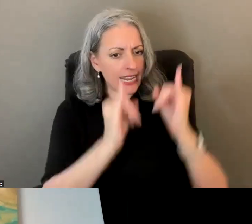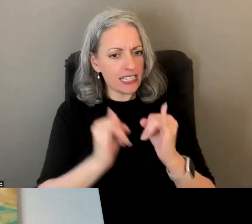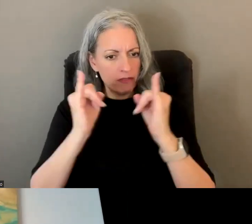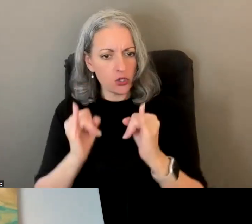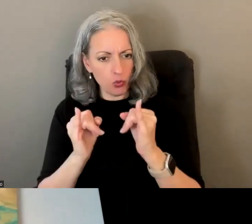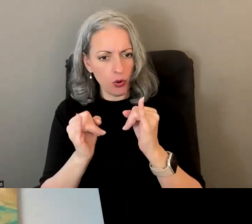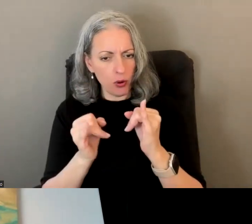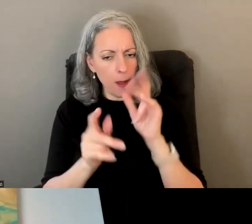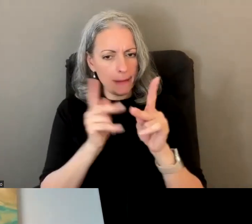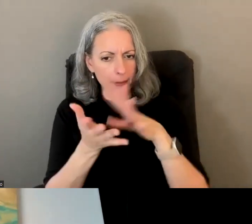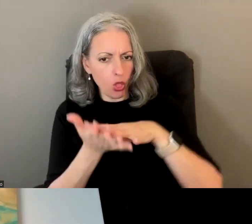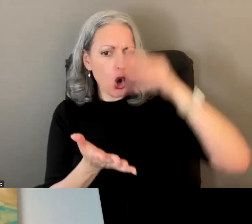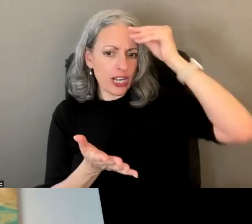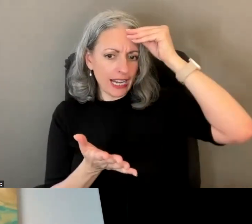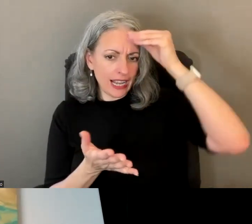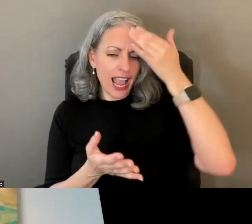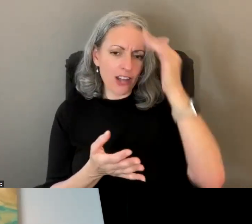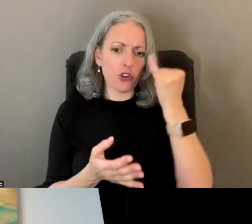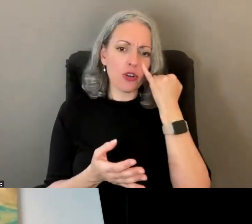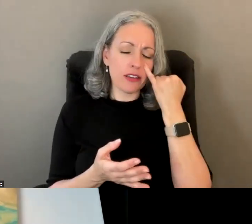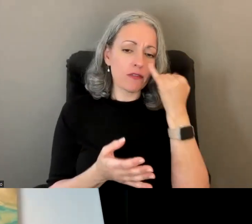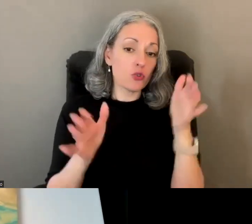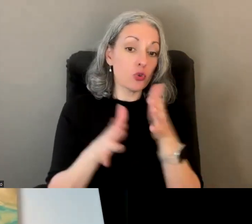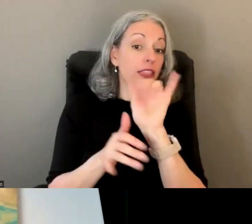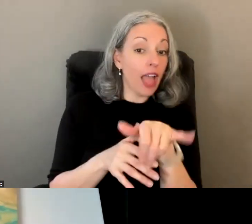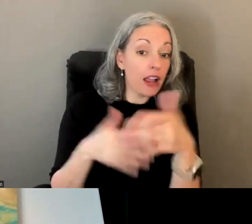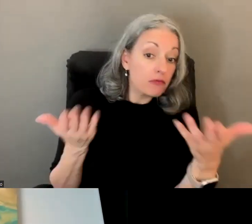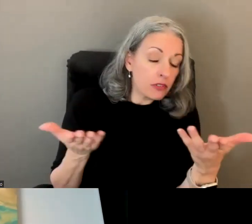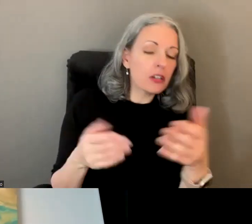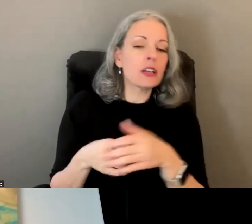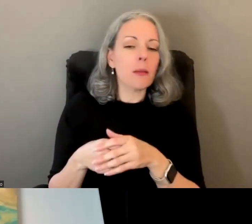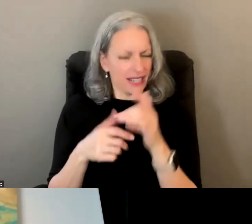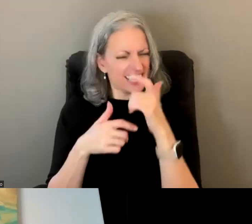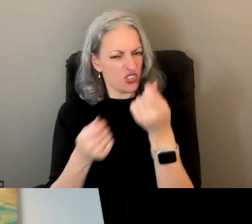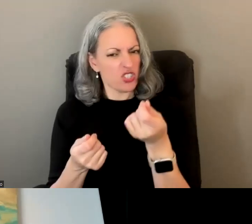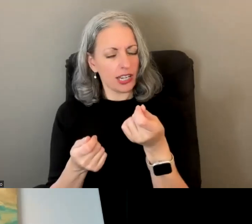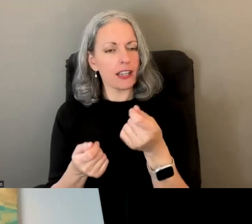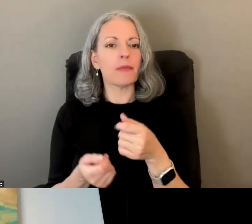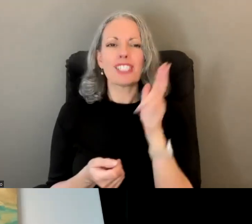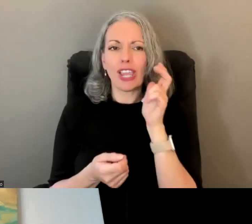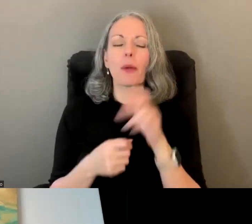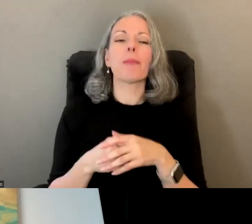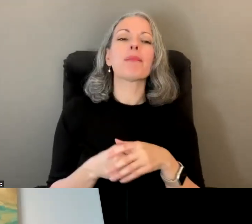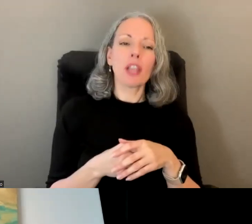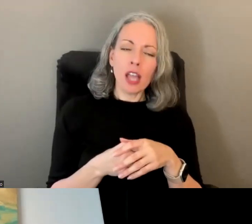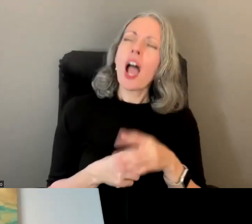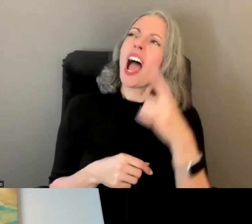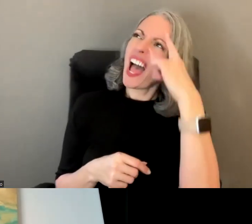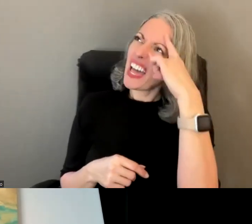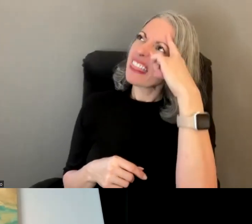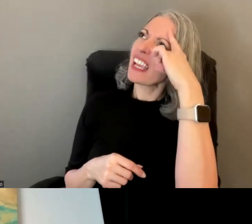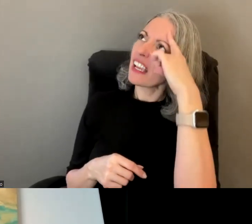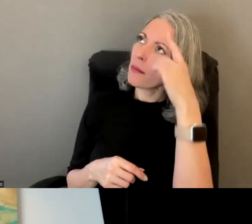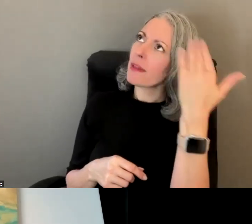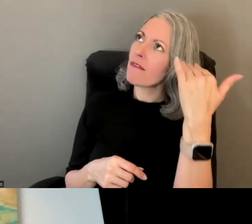knowledge. So I don't know whether that was part of what they're doing or not, but it'd be interesting. It definitely is. I believe at the last